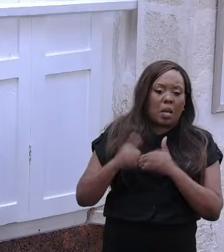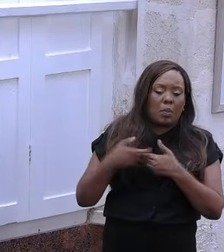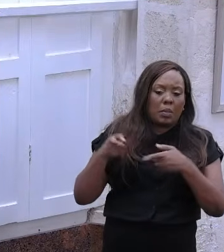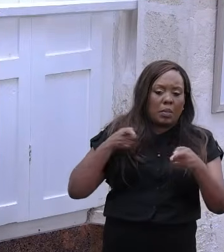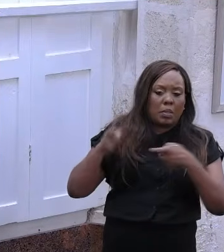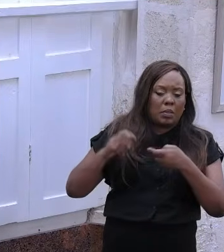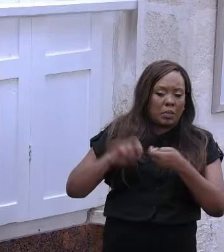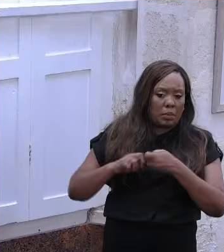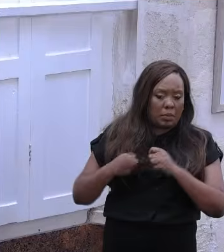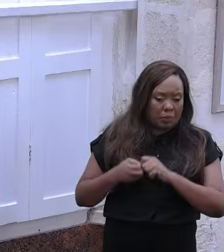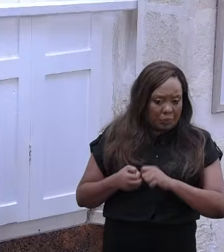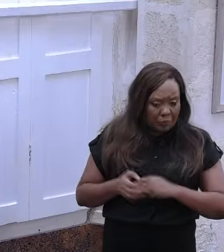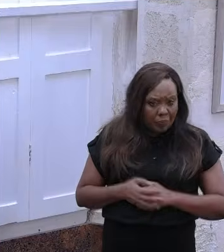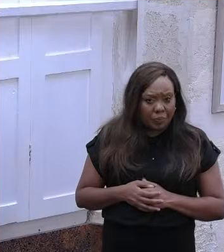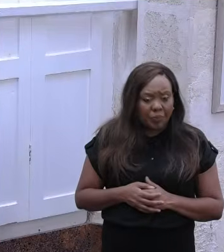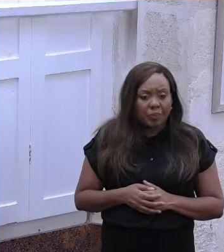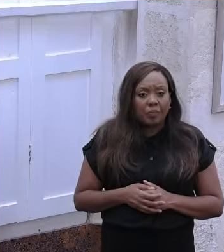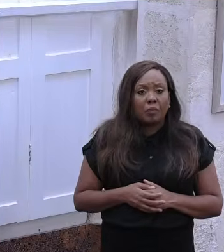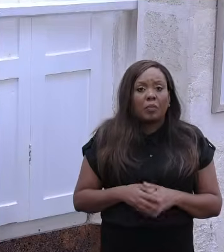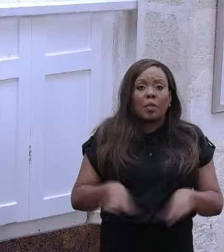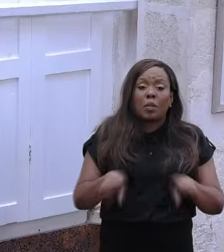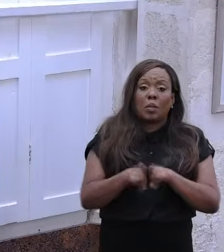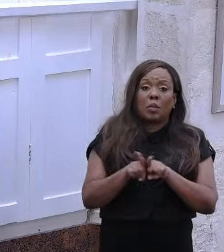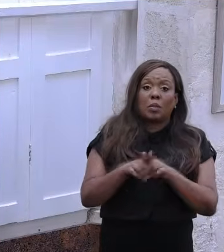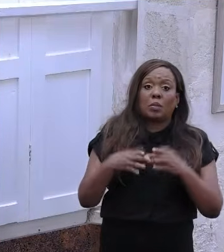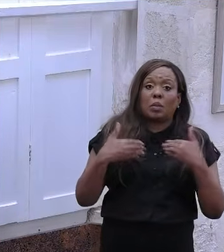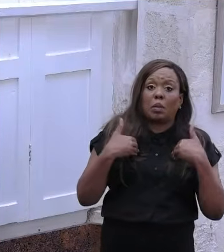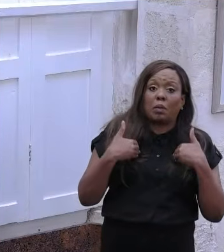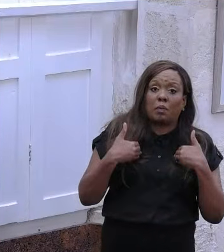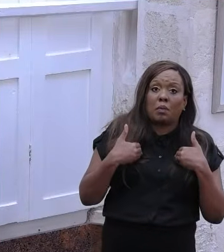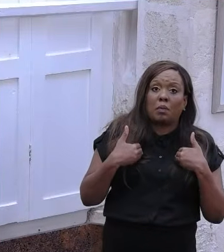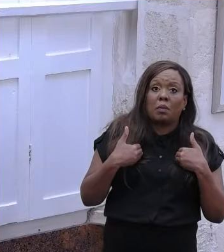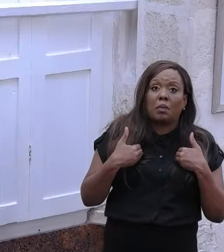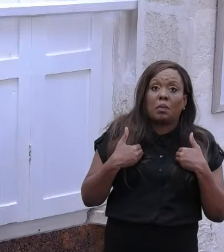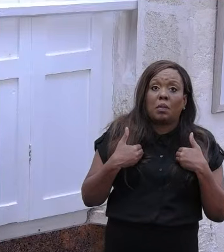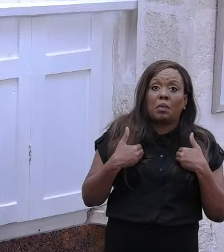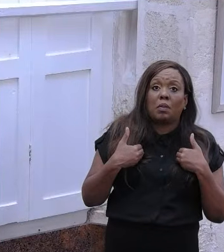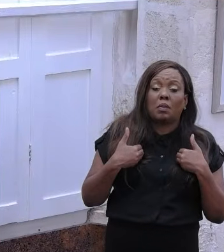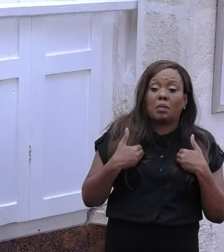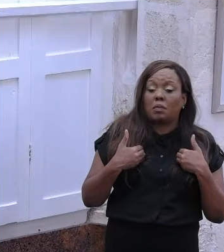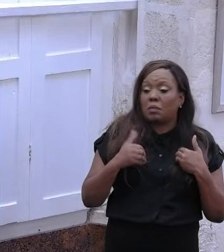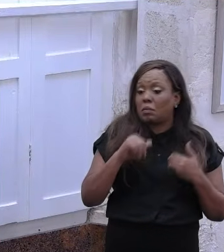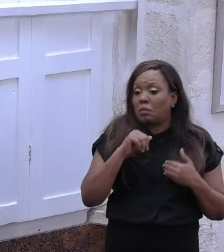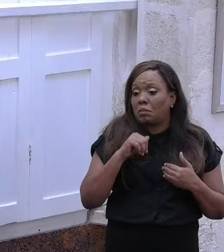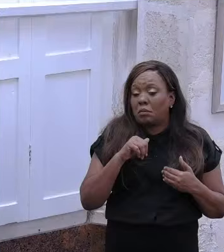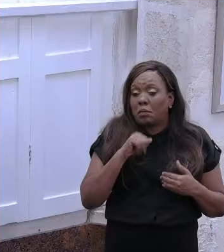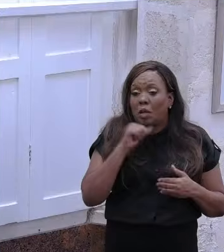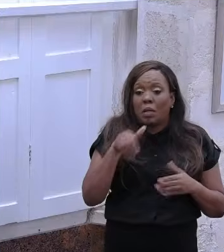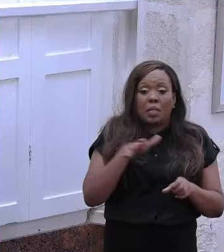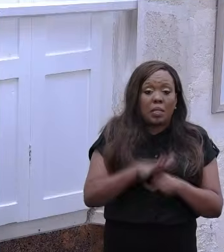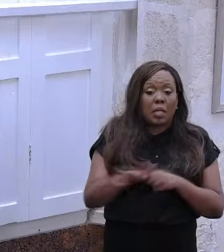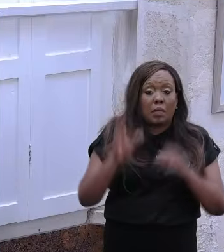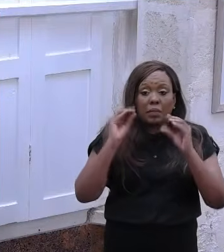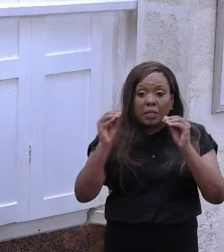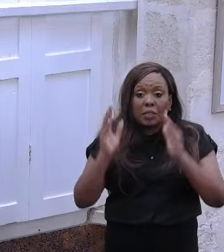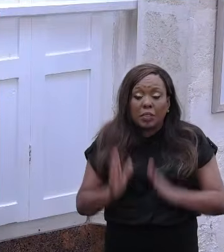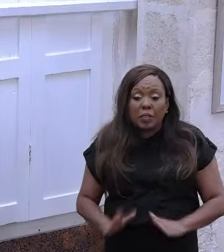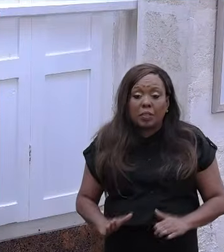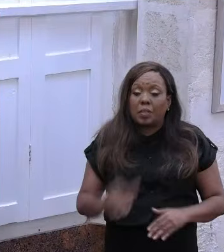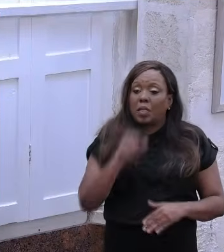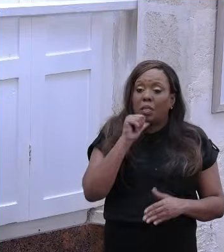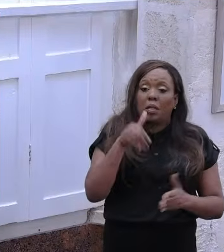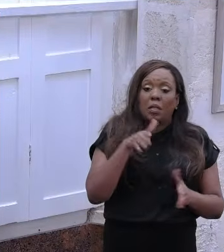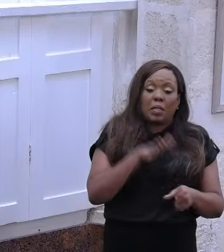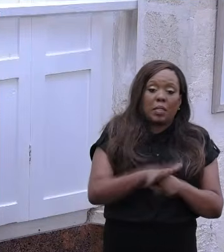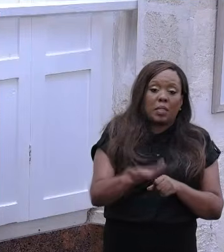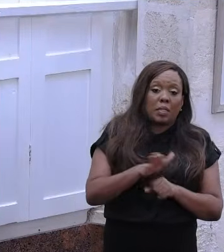country. We also have shortages with the police, with nurses, with teachers. You're getting the